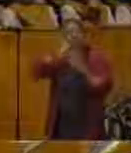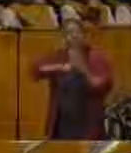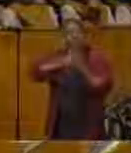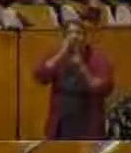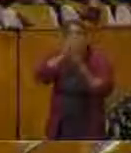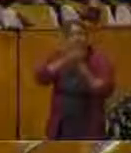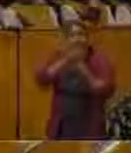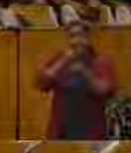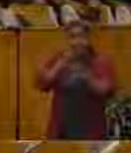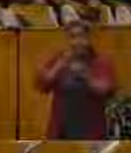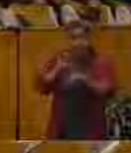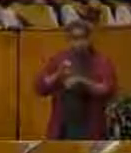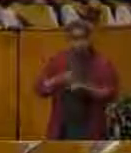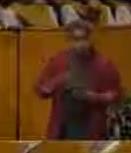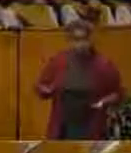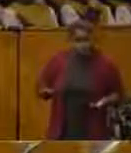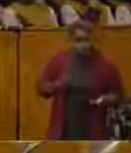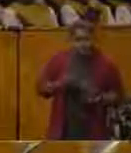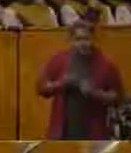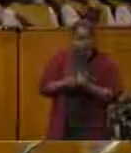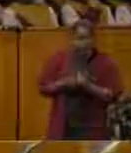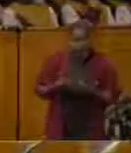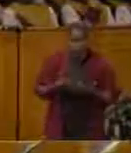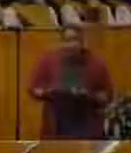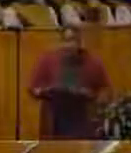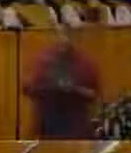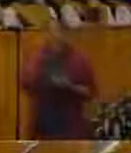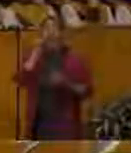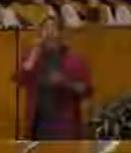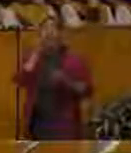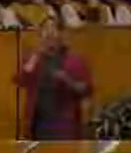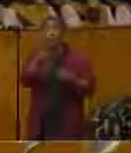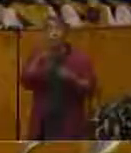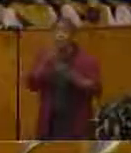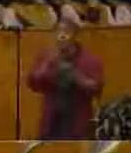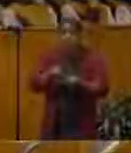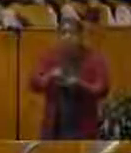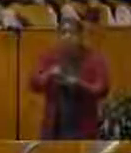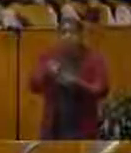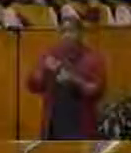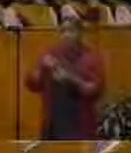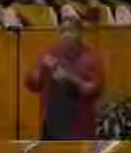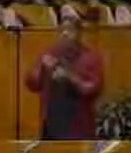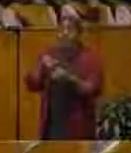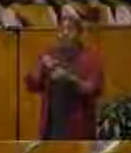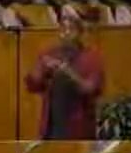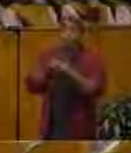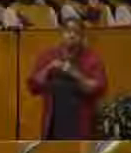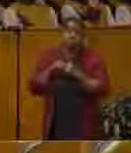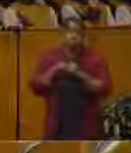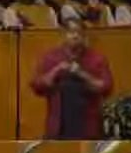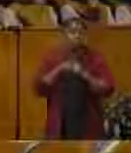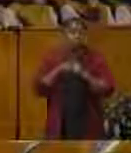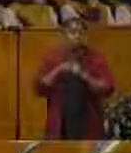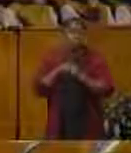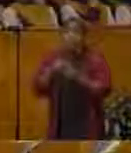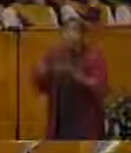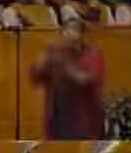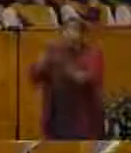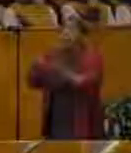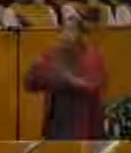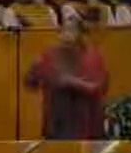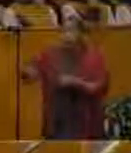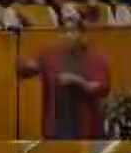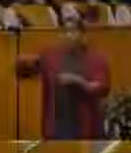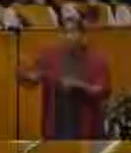You fronting in church. If you can go into a $2,000 Louis Vuitton